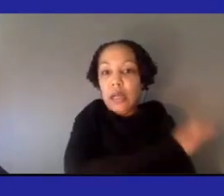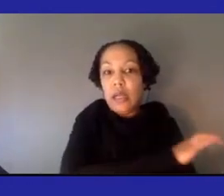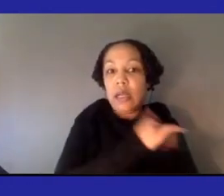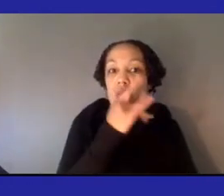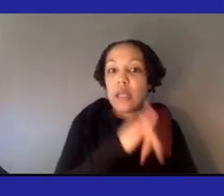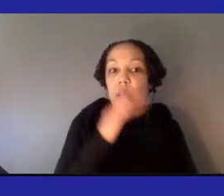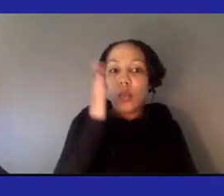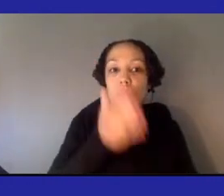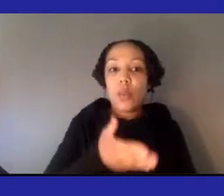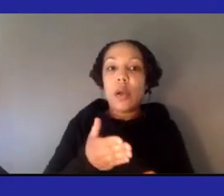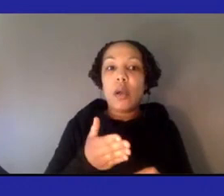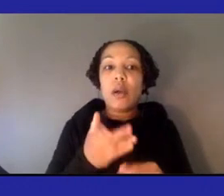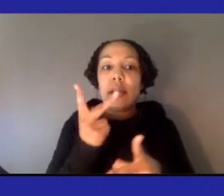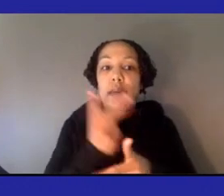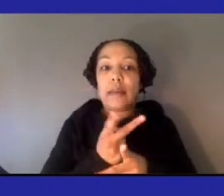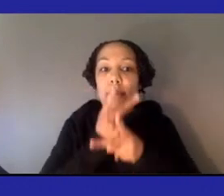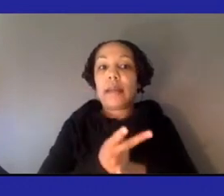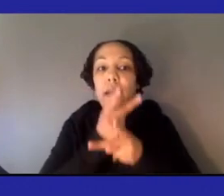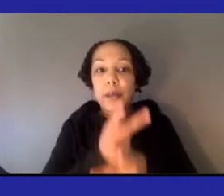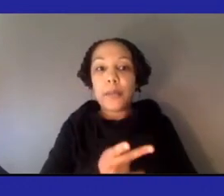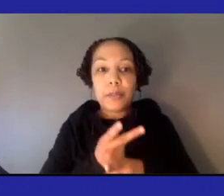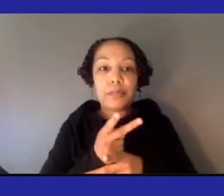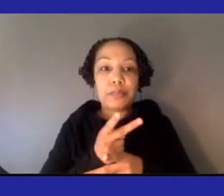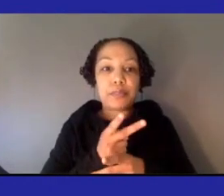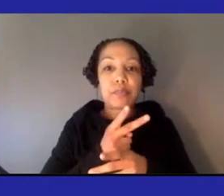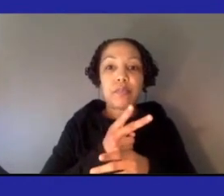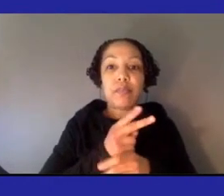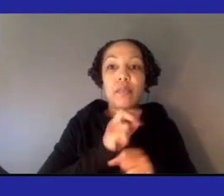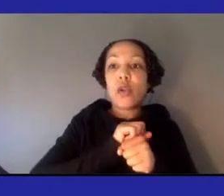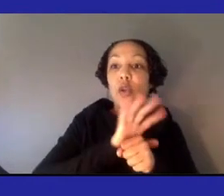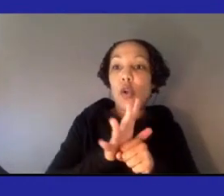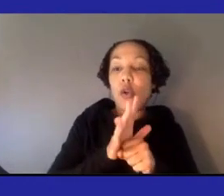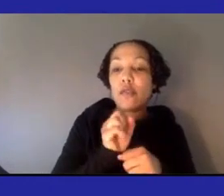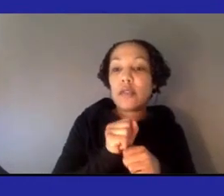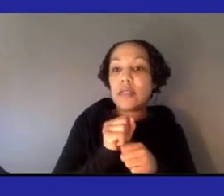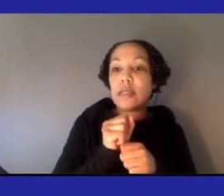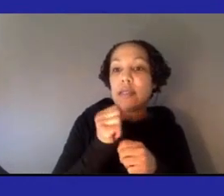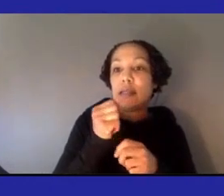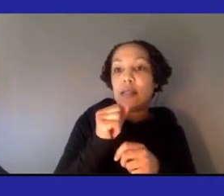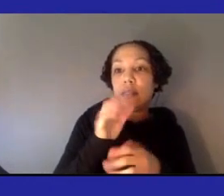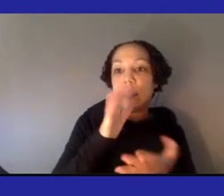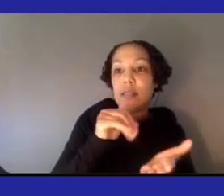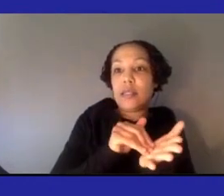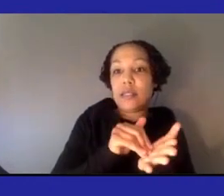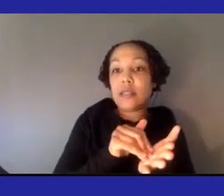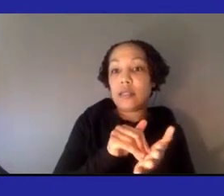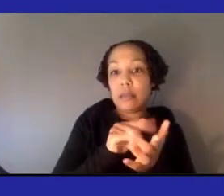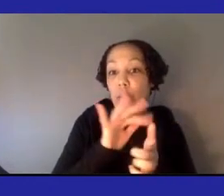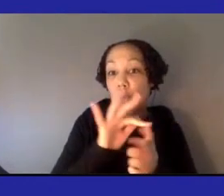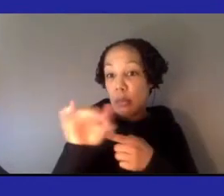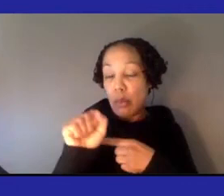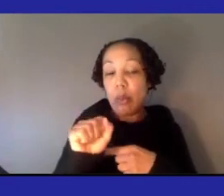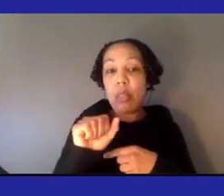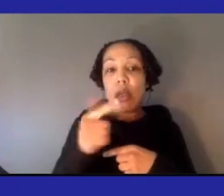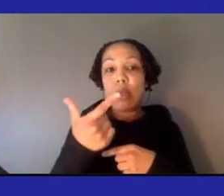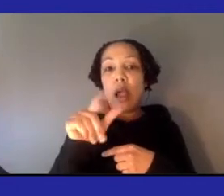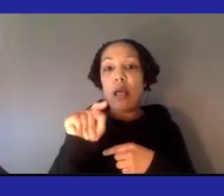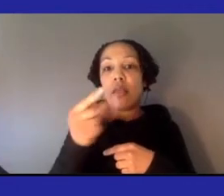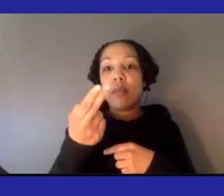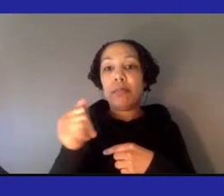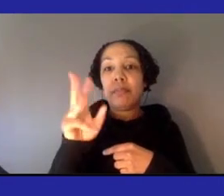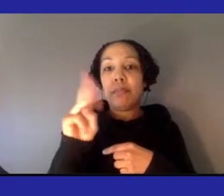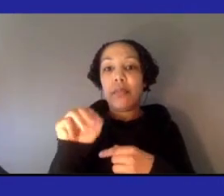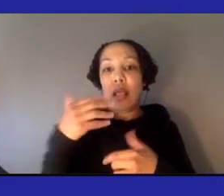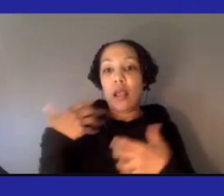at our three new, for example, COVID centers of excellence, and at many of our other Gotham sites, for example, Gotham Health Morrisania, which recently